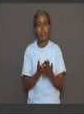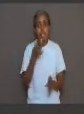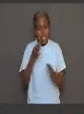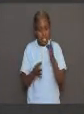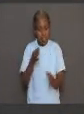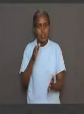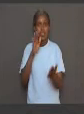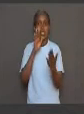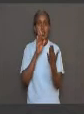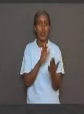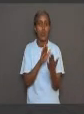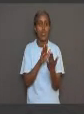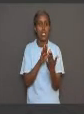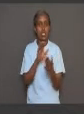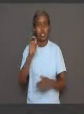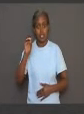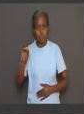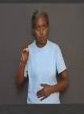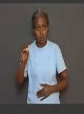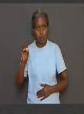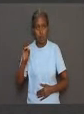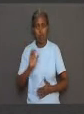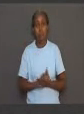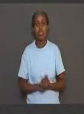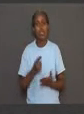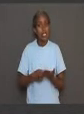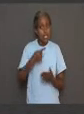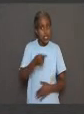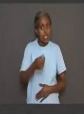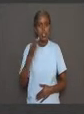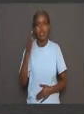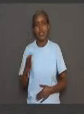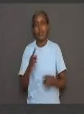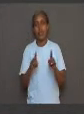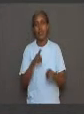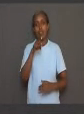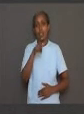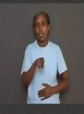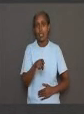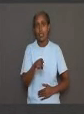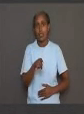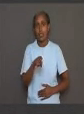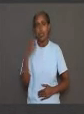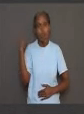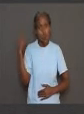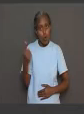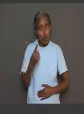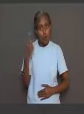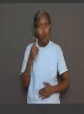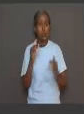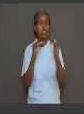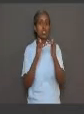the coefficient is 0, then f of x will always